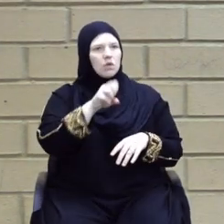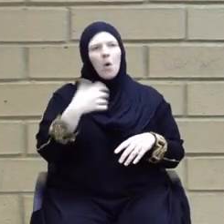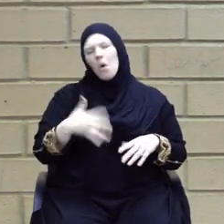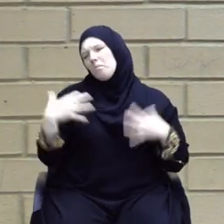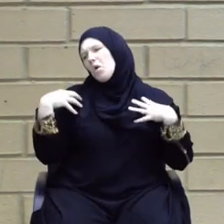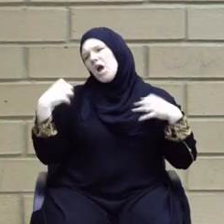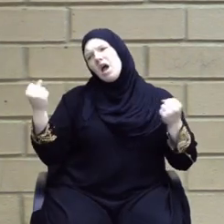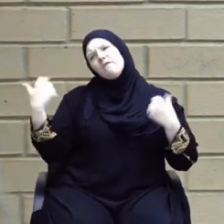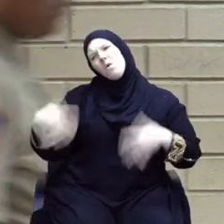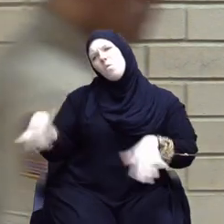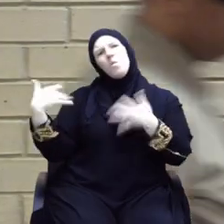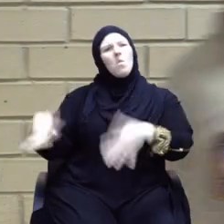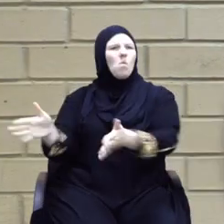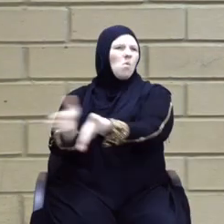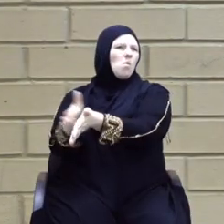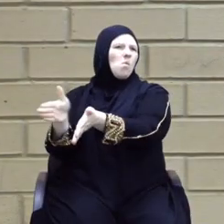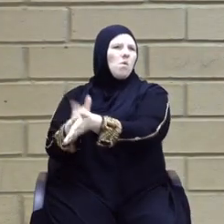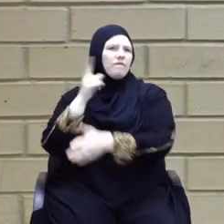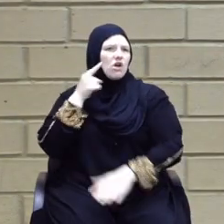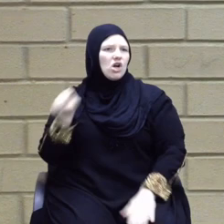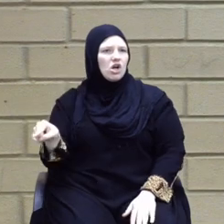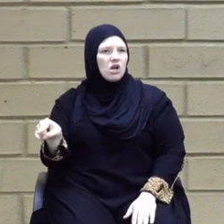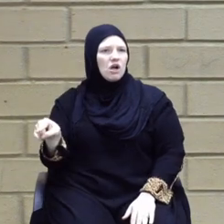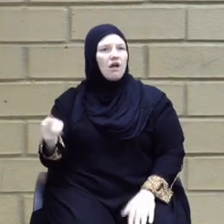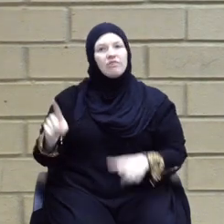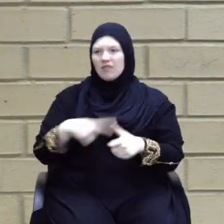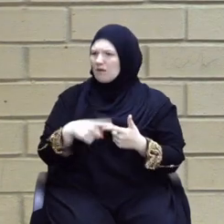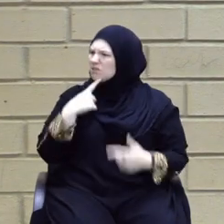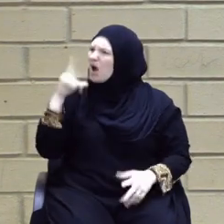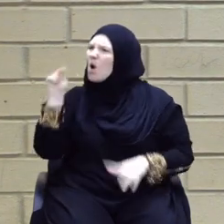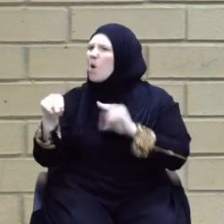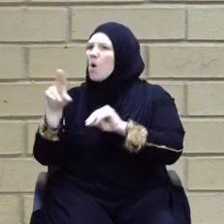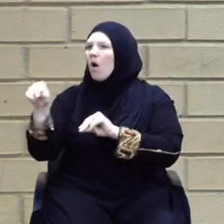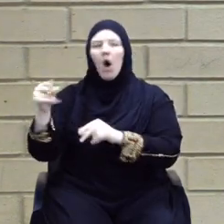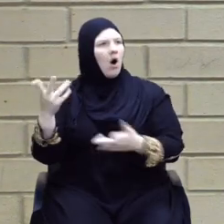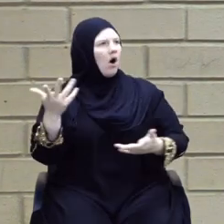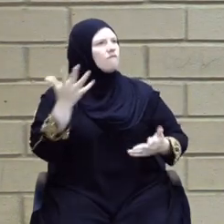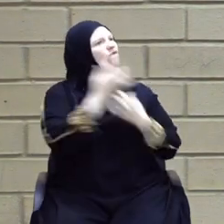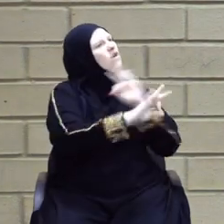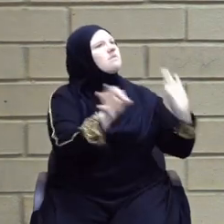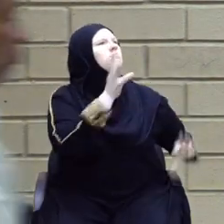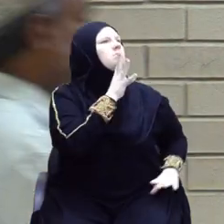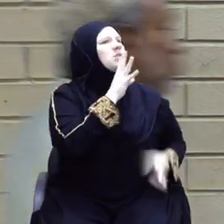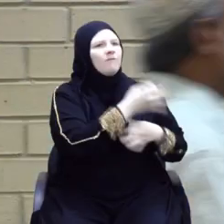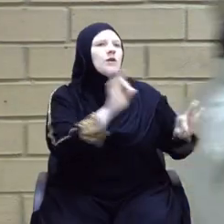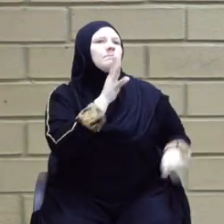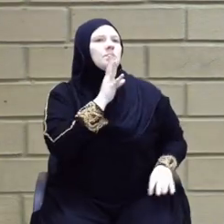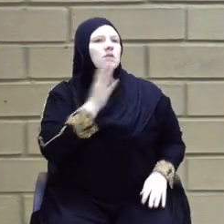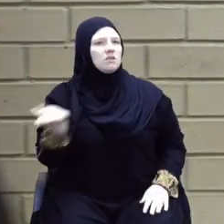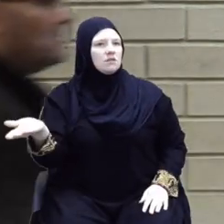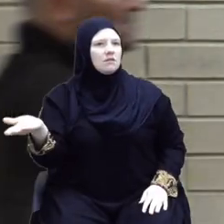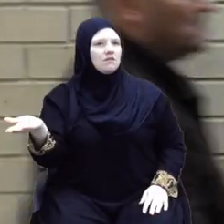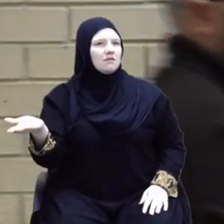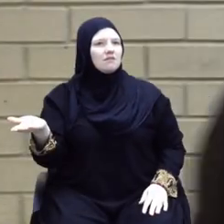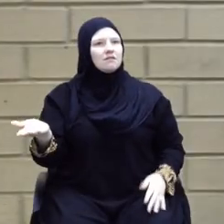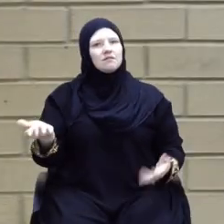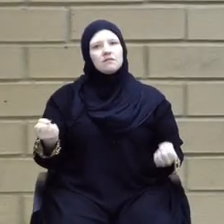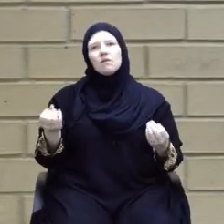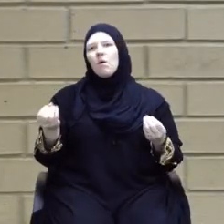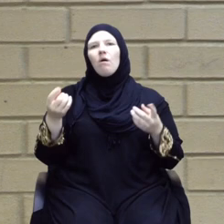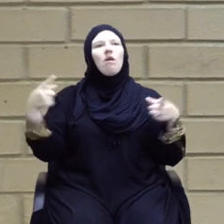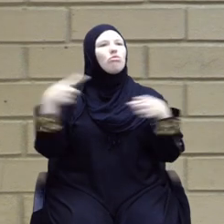atrocities. An apologist for terrorism that is conflated with our peaceful religion, with our beautiful religion.